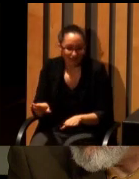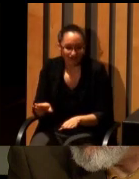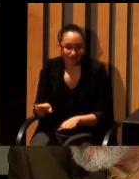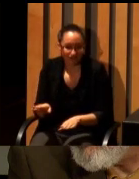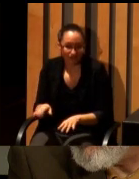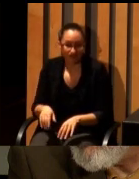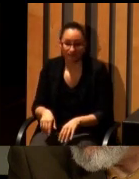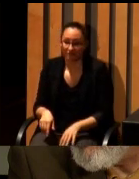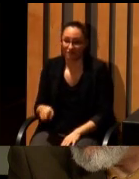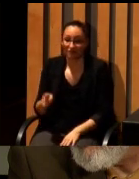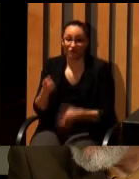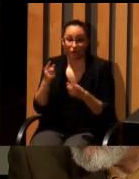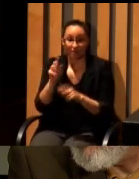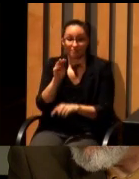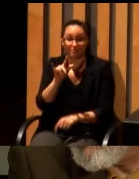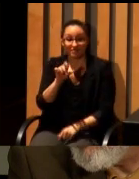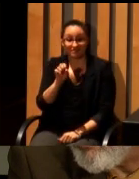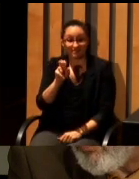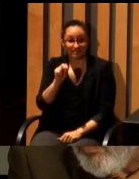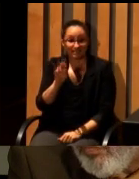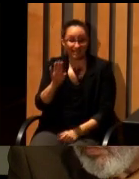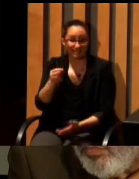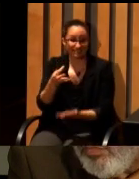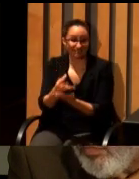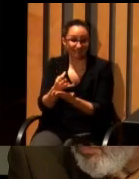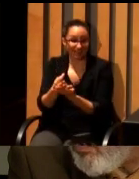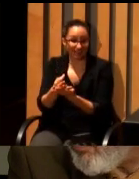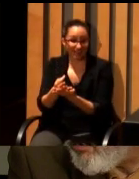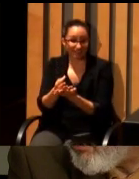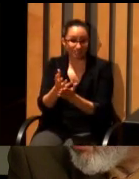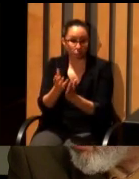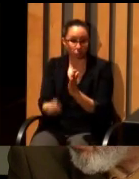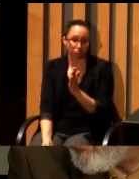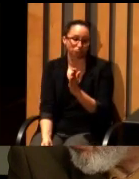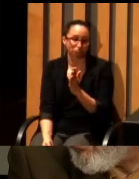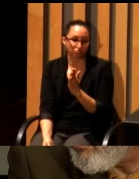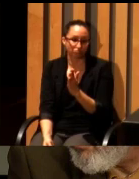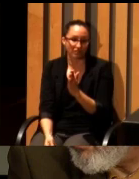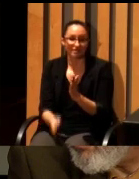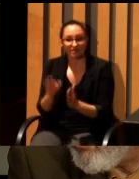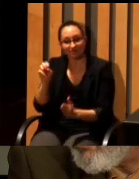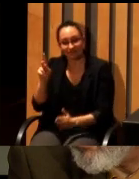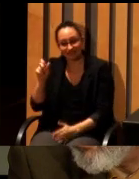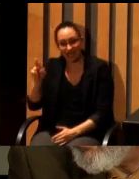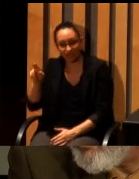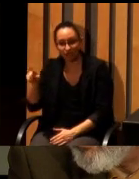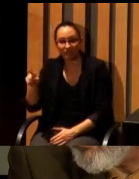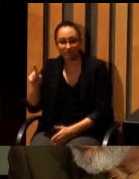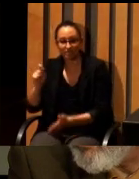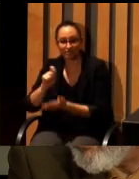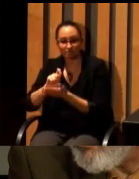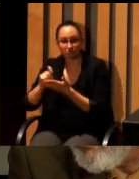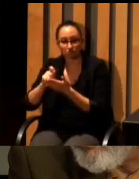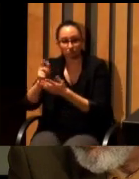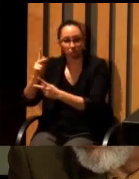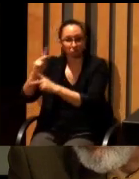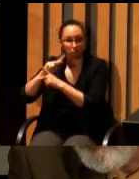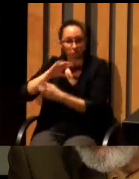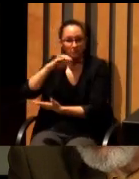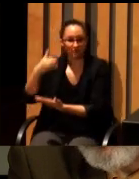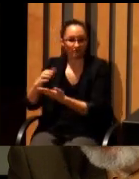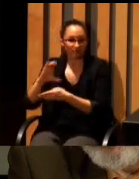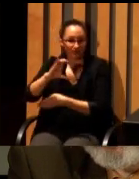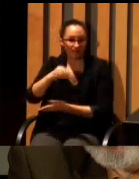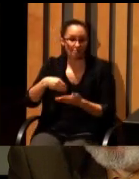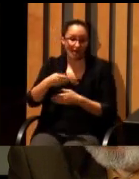Milstein's financing fell through, he withdrew his bid, and Snyder forged a bid of his own that was ultimately accepted. And so